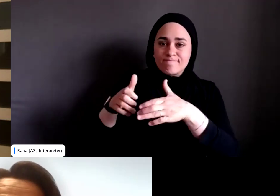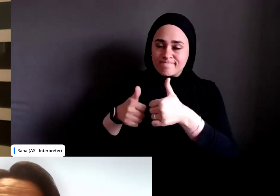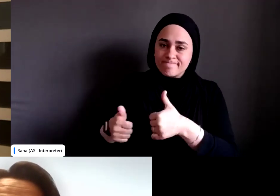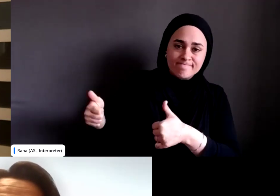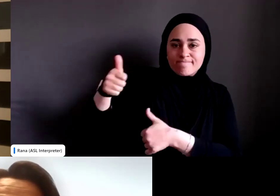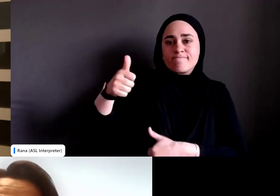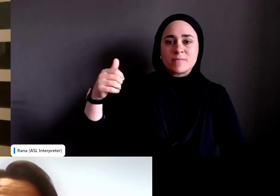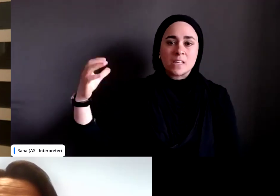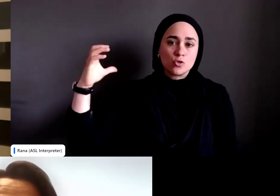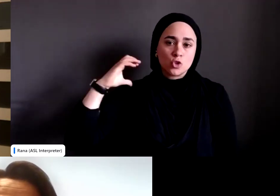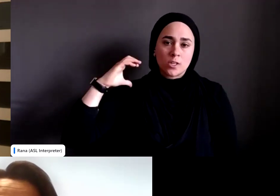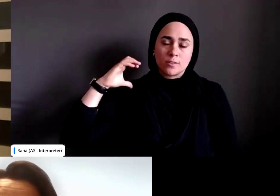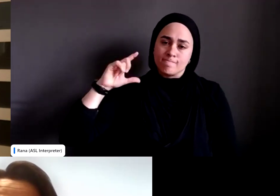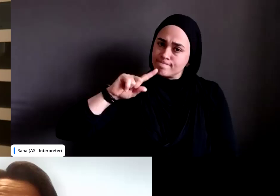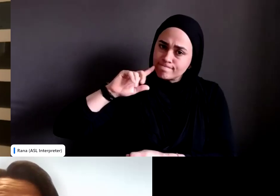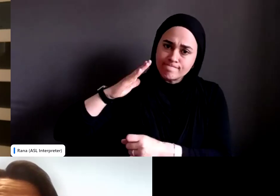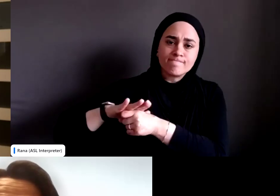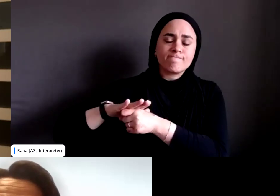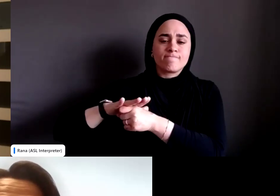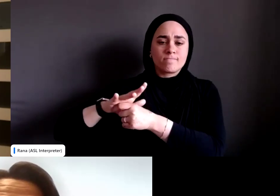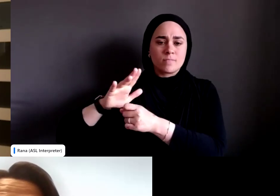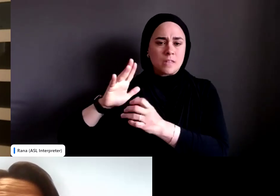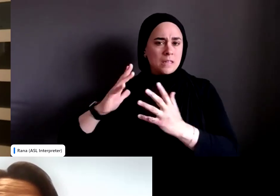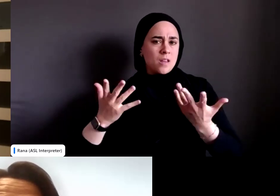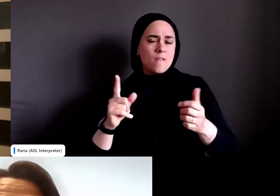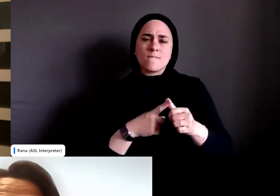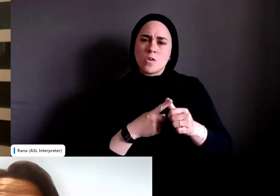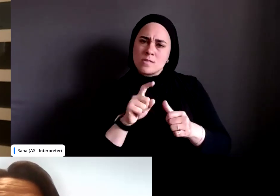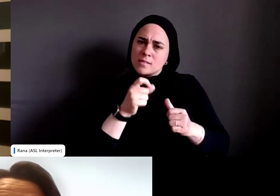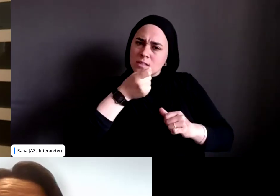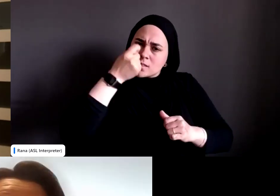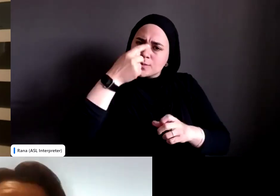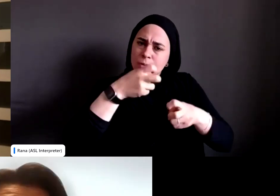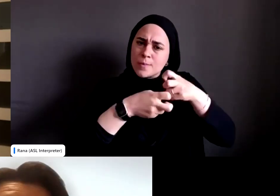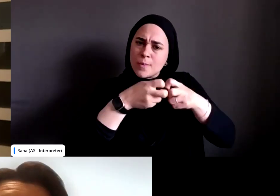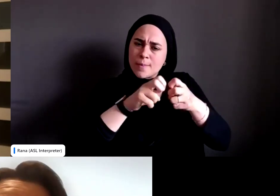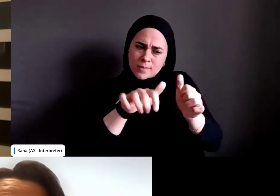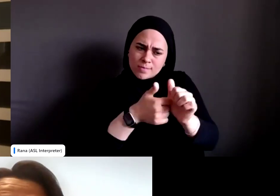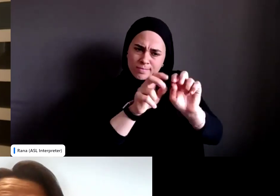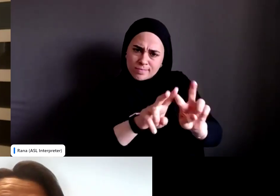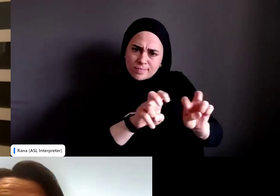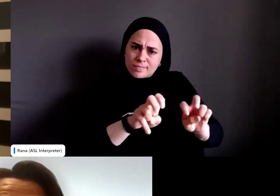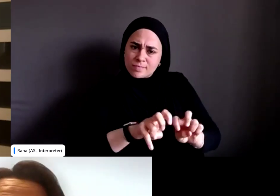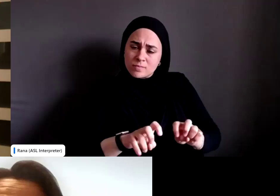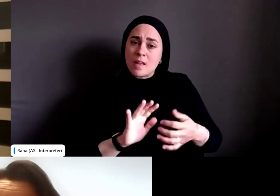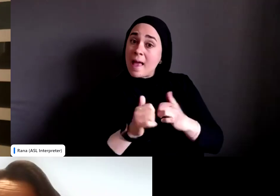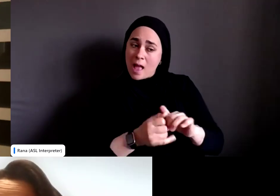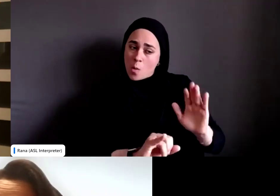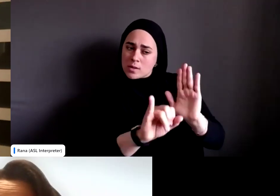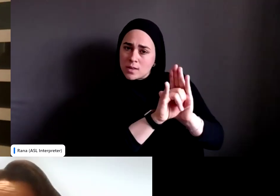clear that we have to have a better understanding of the problem if we're going to be able to detect mistreatment and